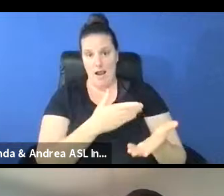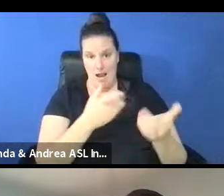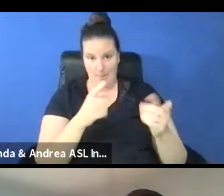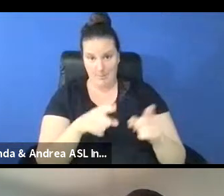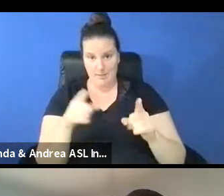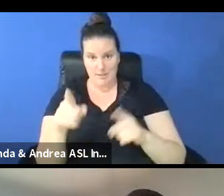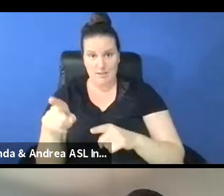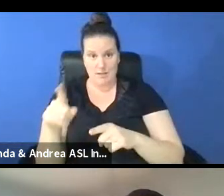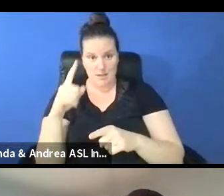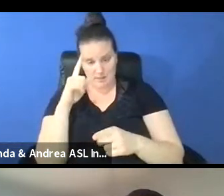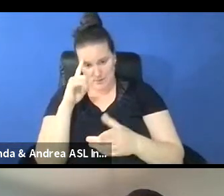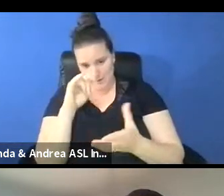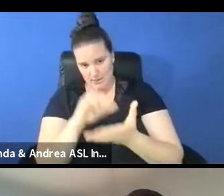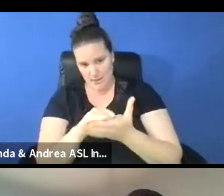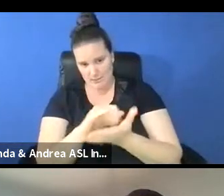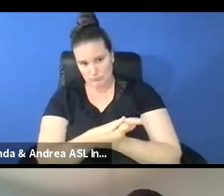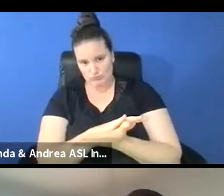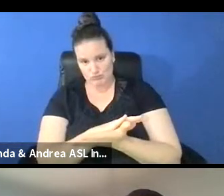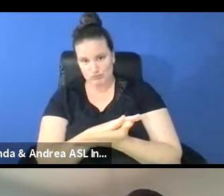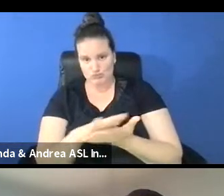that's a really nice